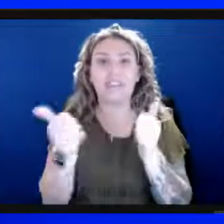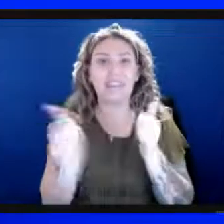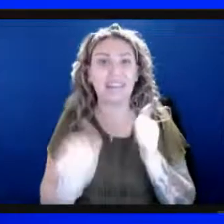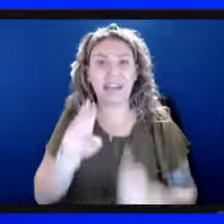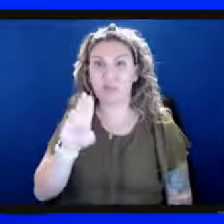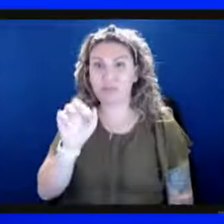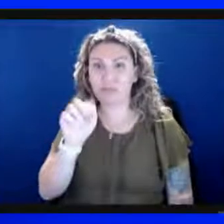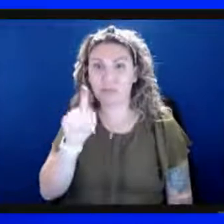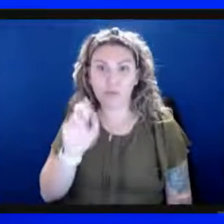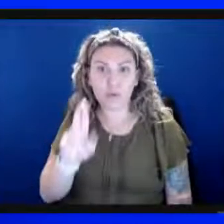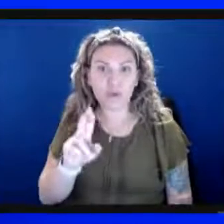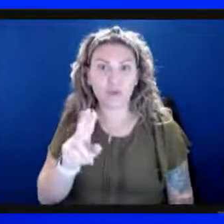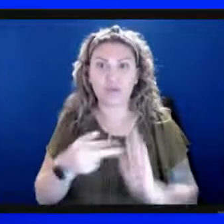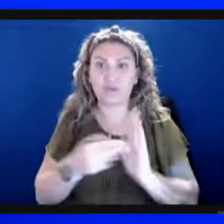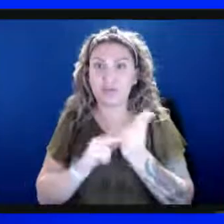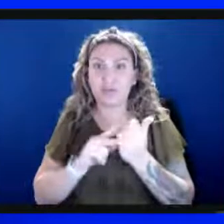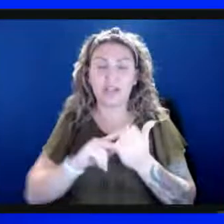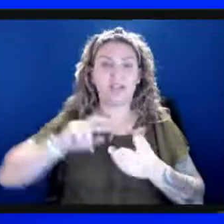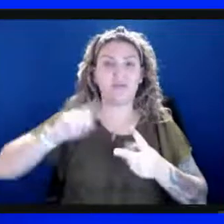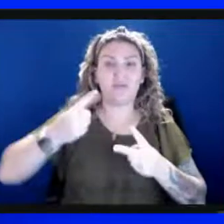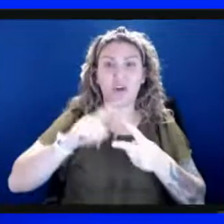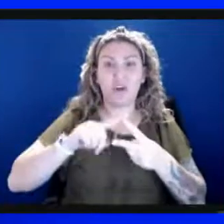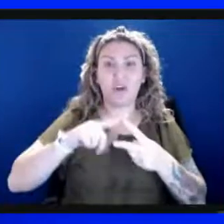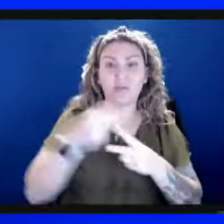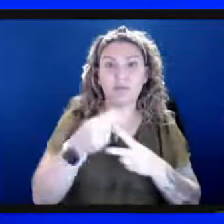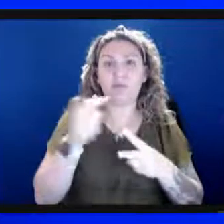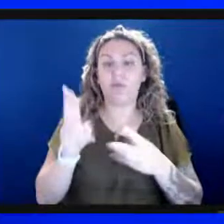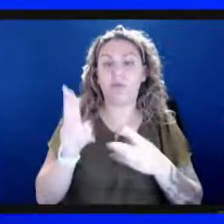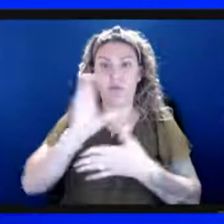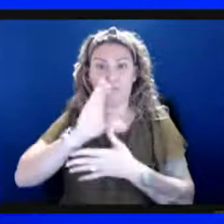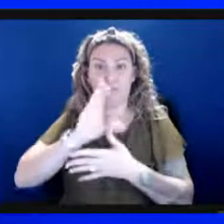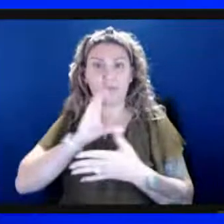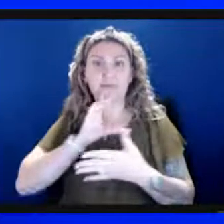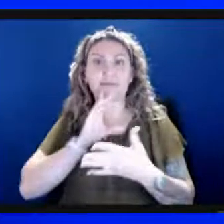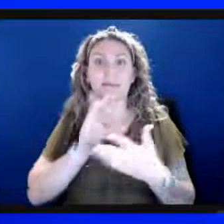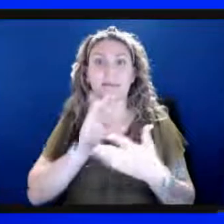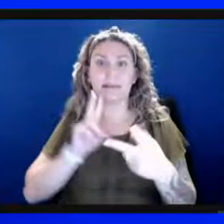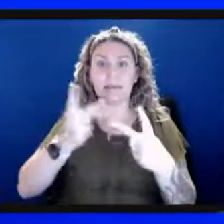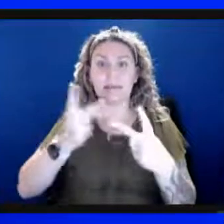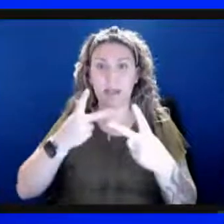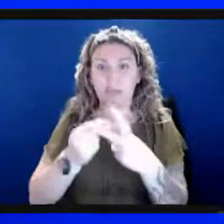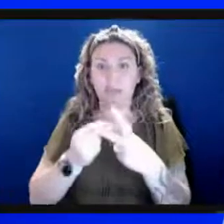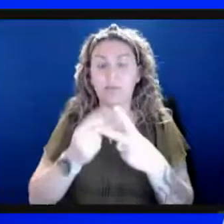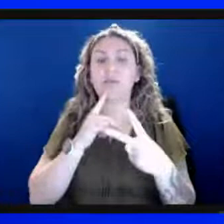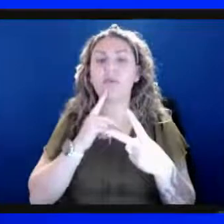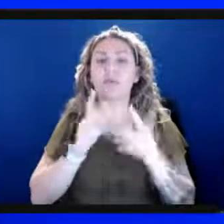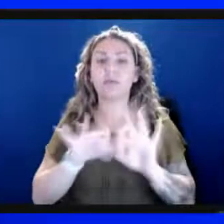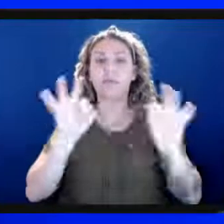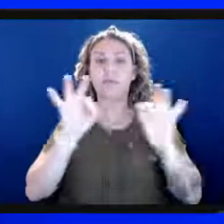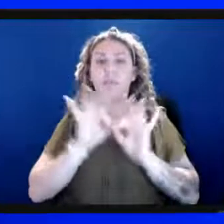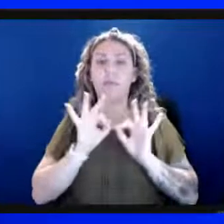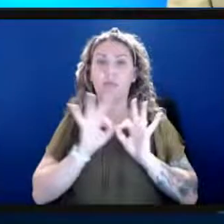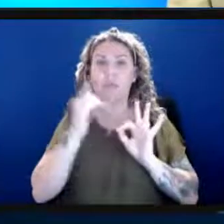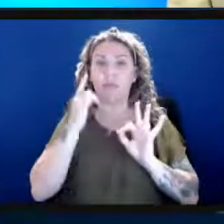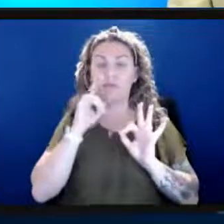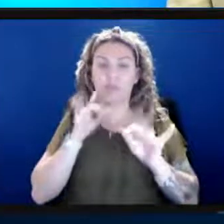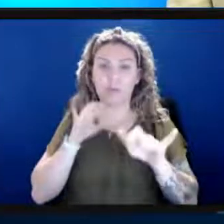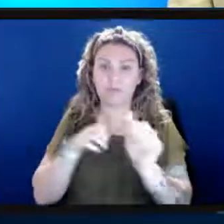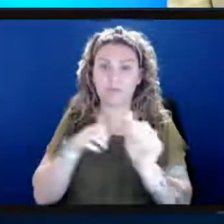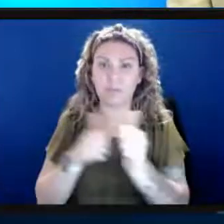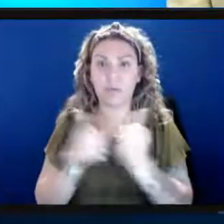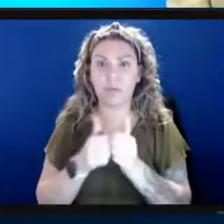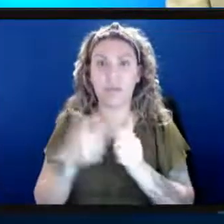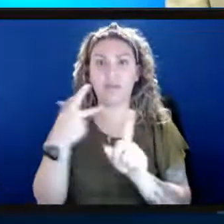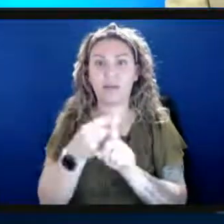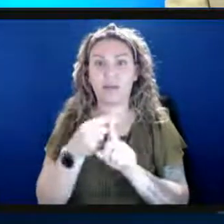that first booster, or if you fall into that criteria, that second booster as well. And so that's vitally important to remain up to date. Should people